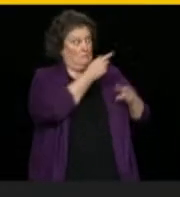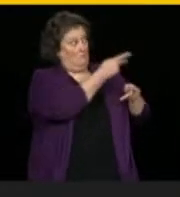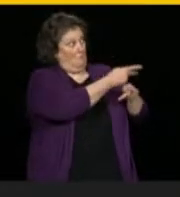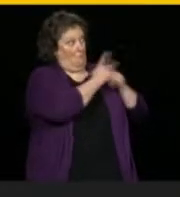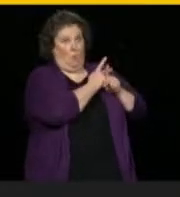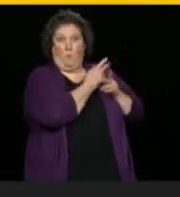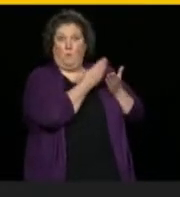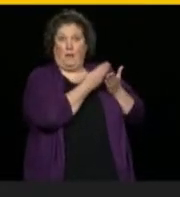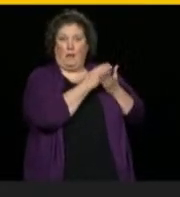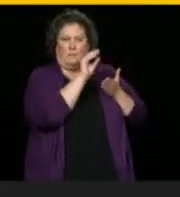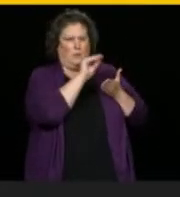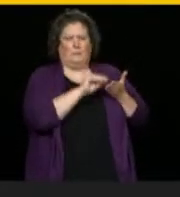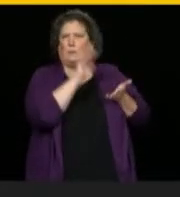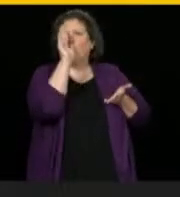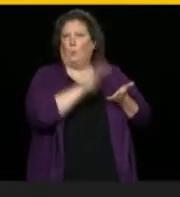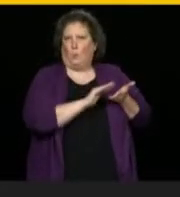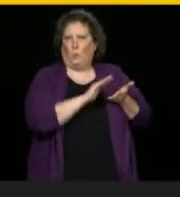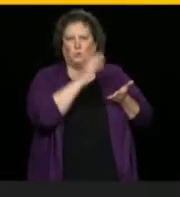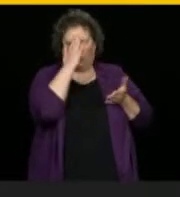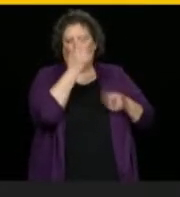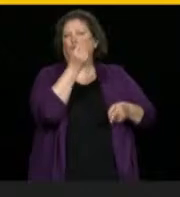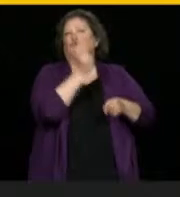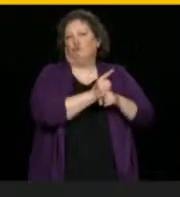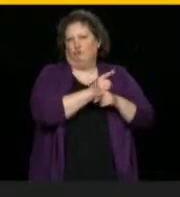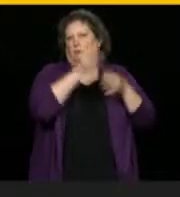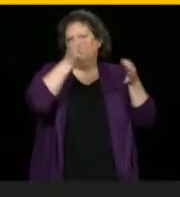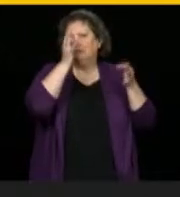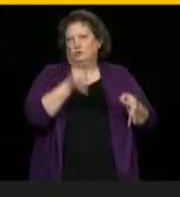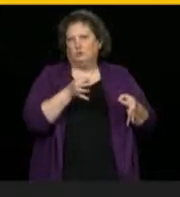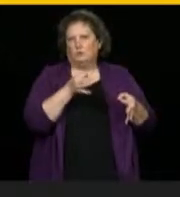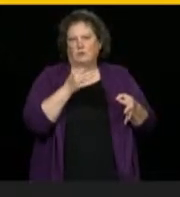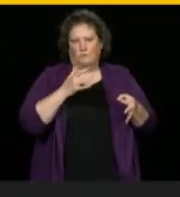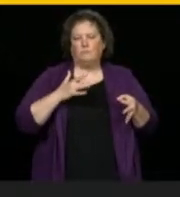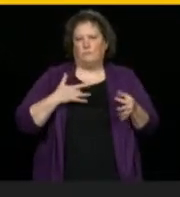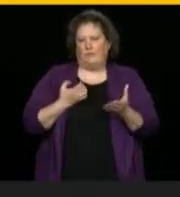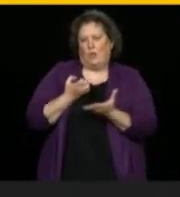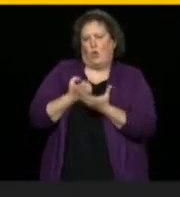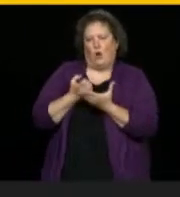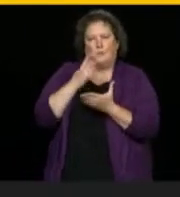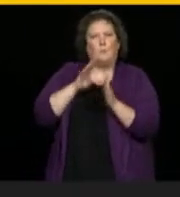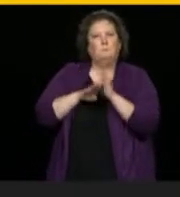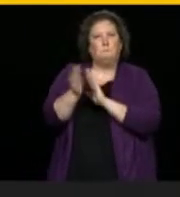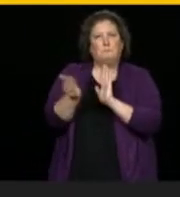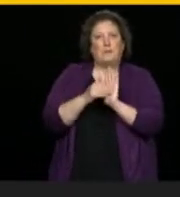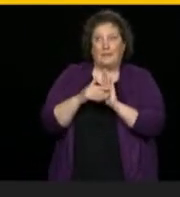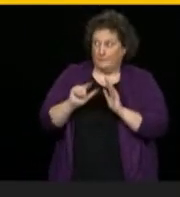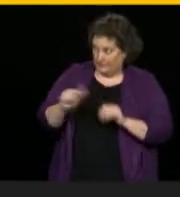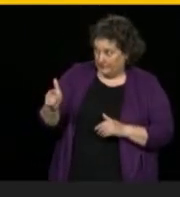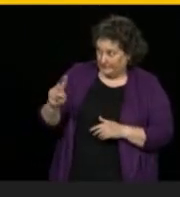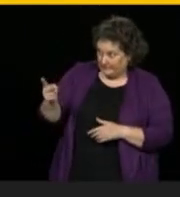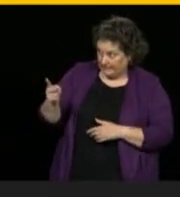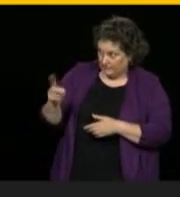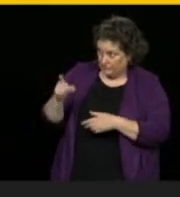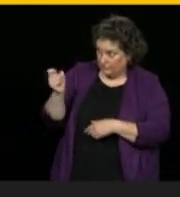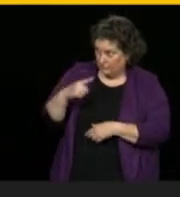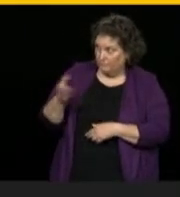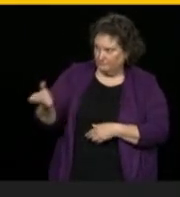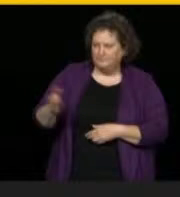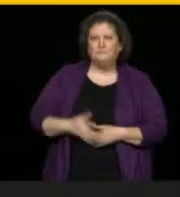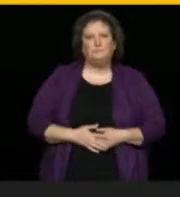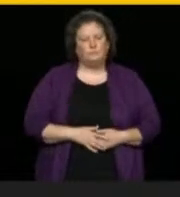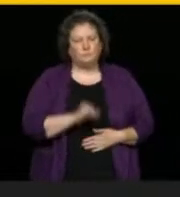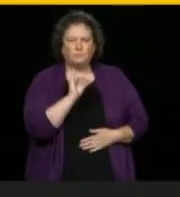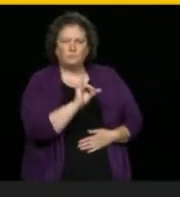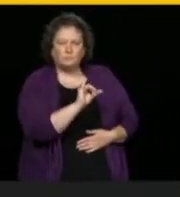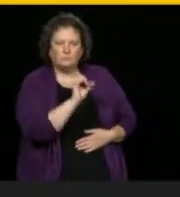and that our economy will be able to bounce back. Follow-up question, Raymond. Ceci dit, comment vous comptez That vous y said, prendre pour payer la note how la cote